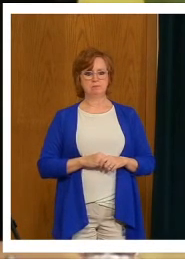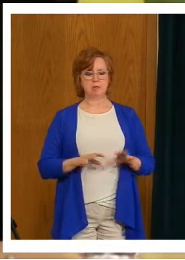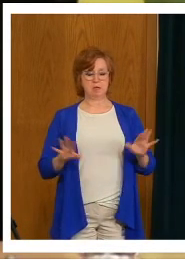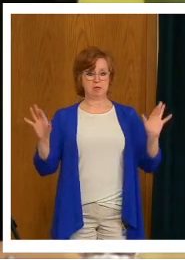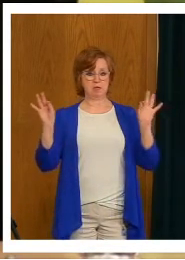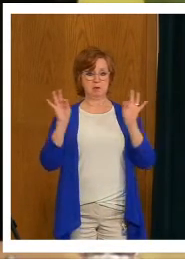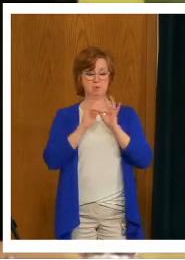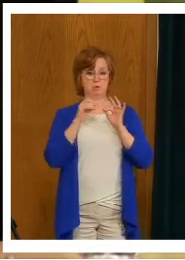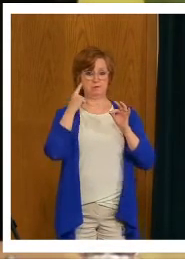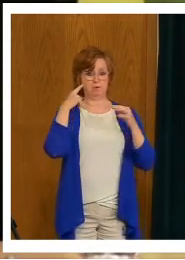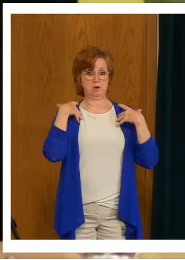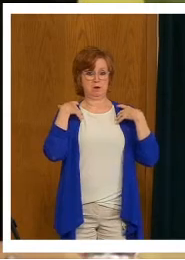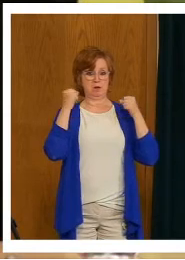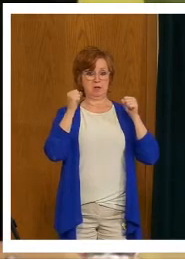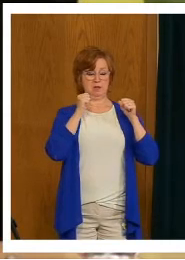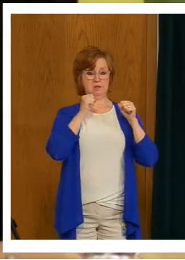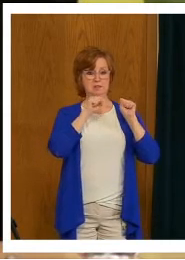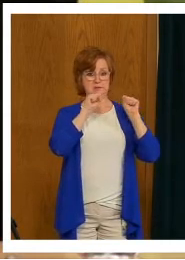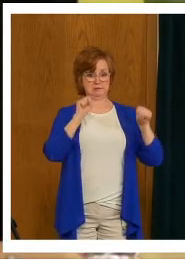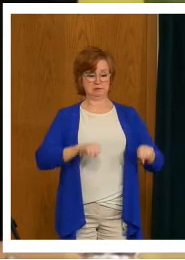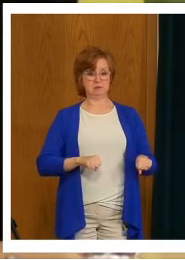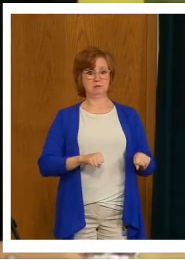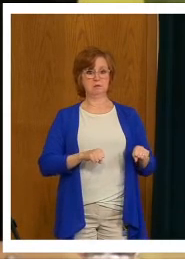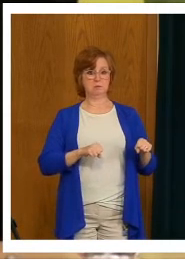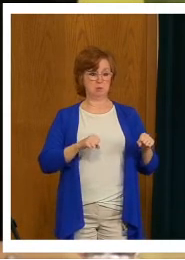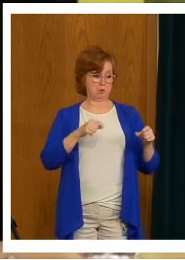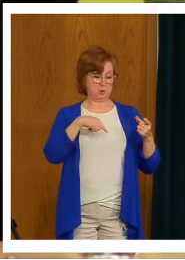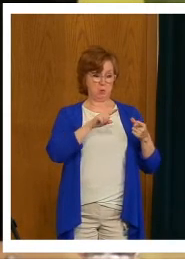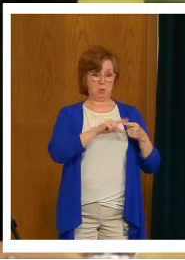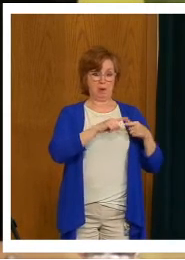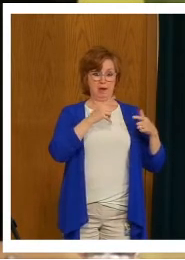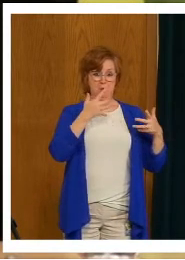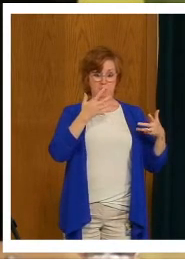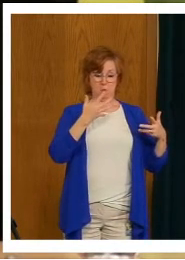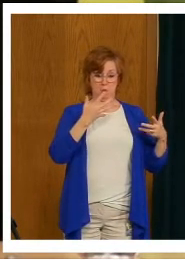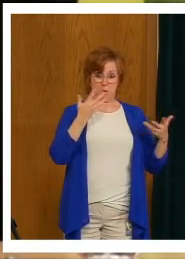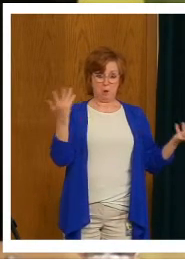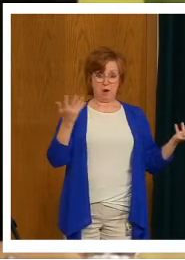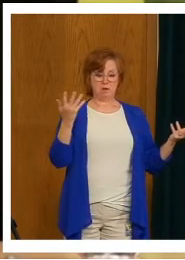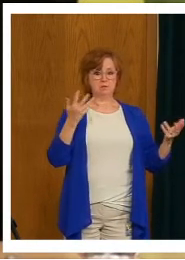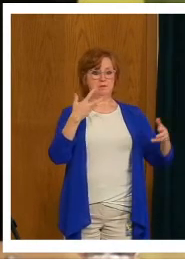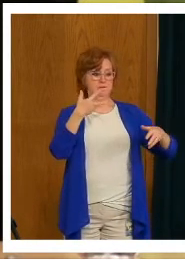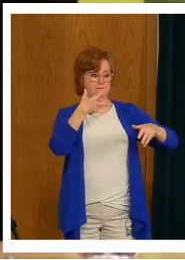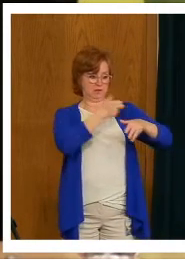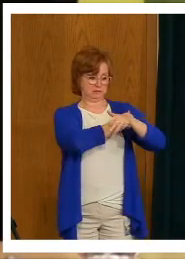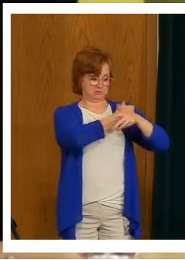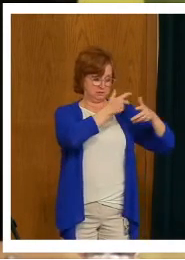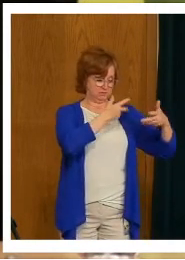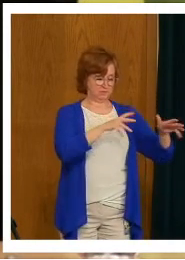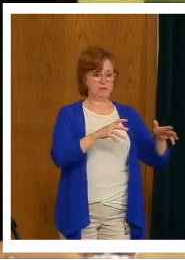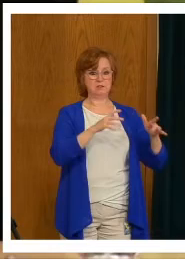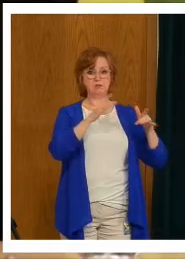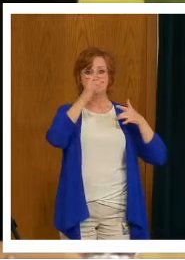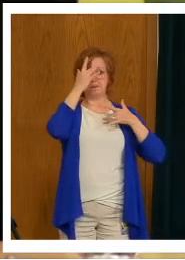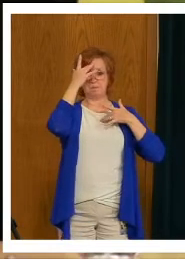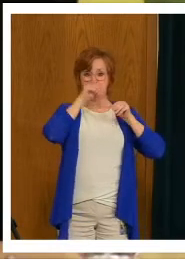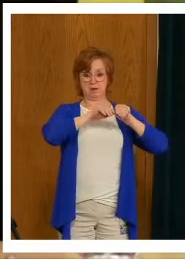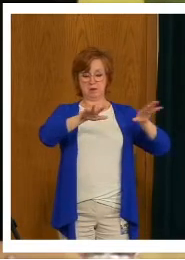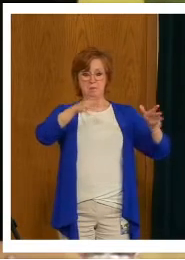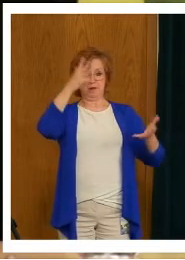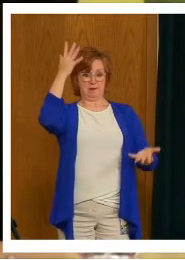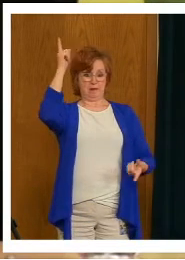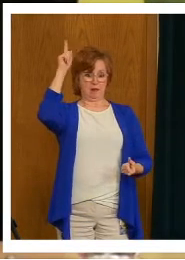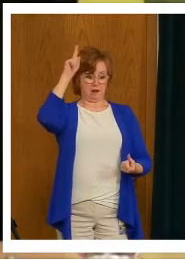healthcare systems once we ultimately all, as many as possible, get vaccinated and we find our way through this pandemic and back